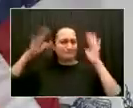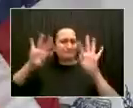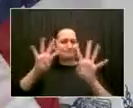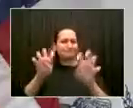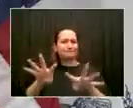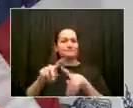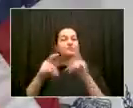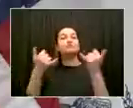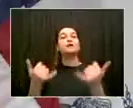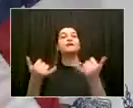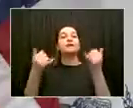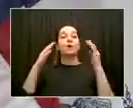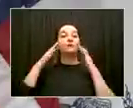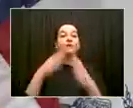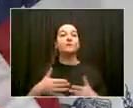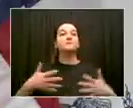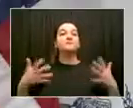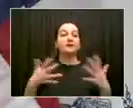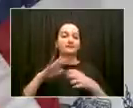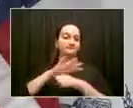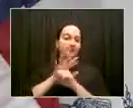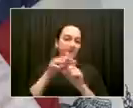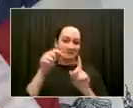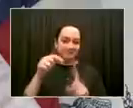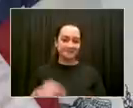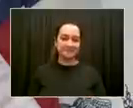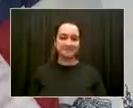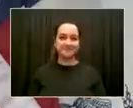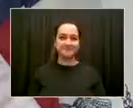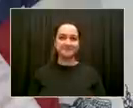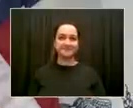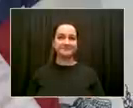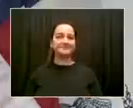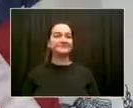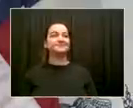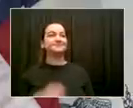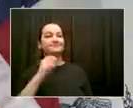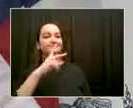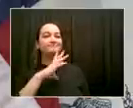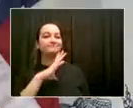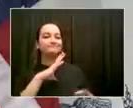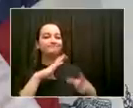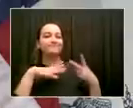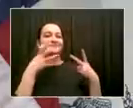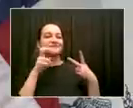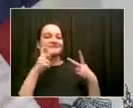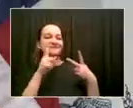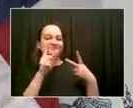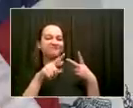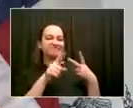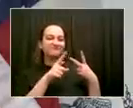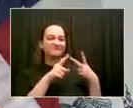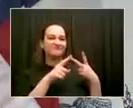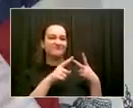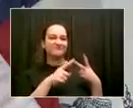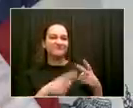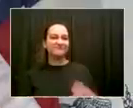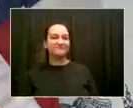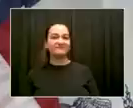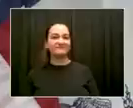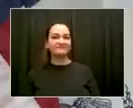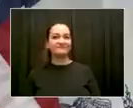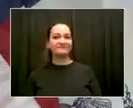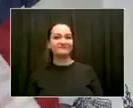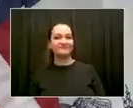The answer reminds me a lot of the answer you were providing in the run-up to 2019. But sort of